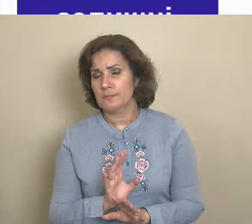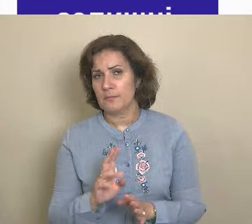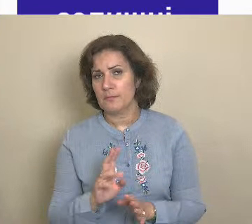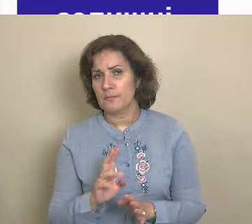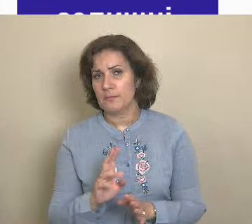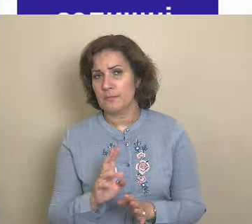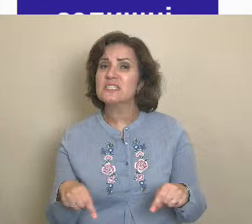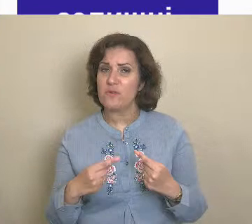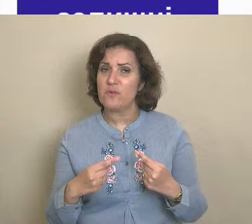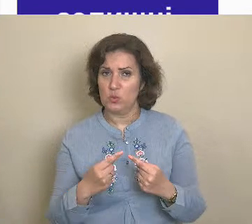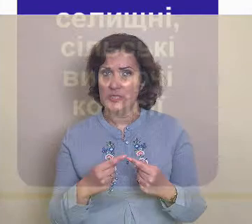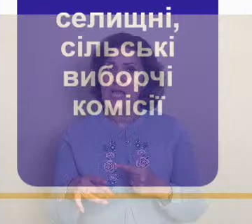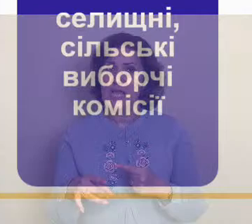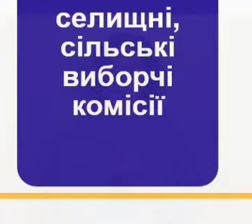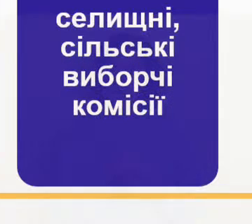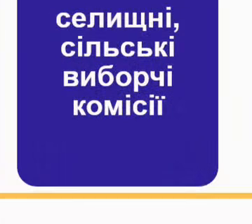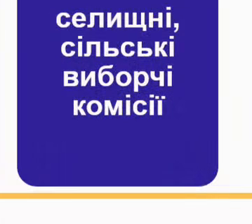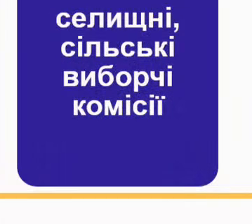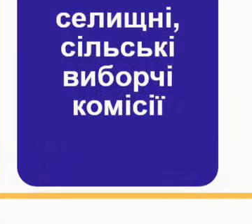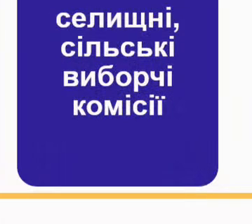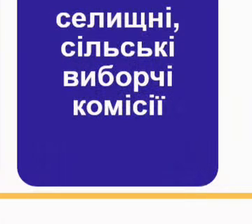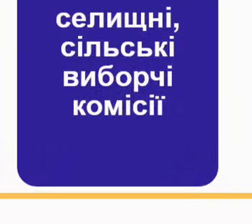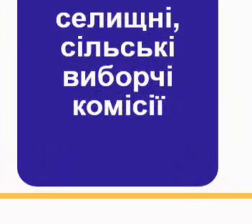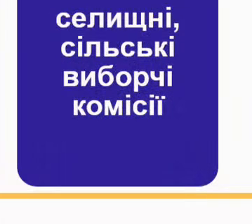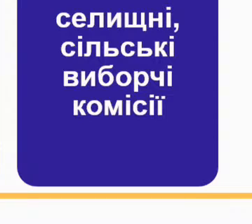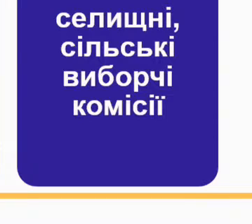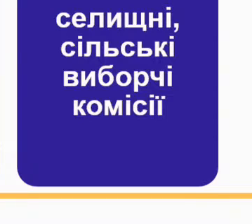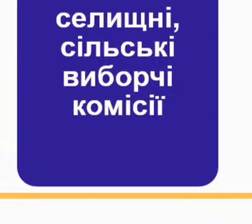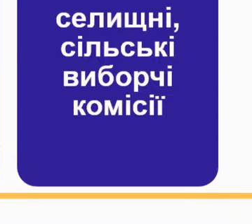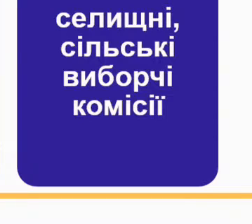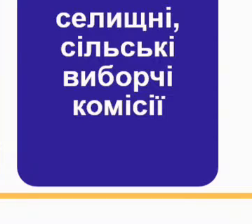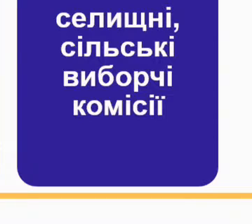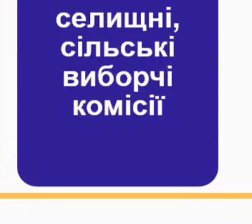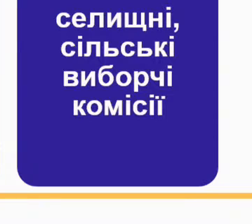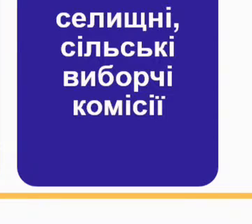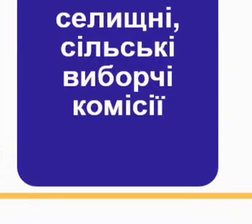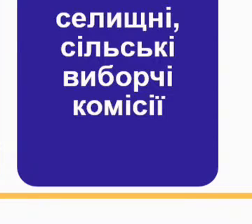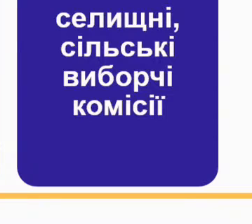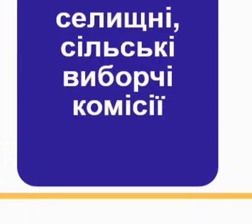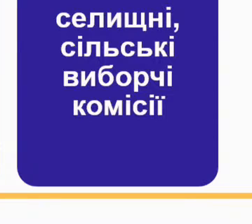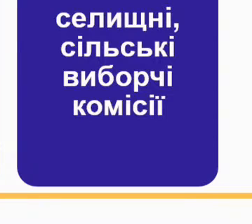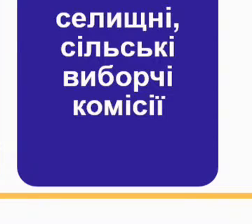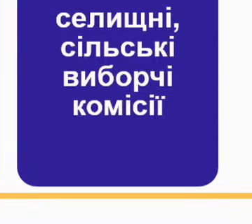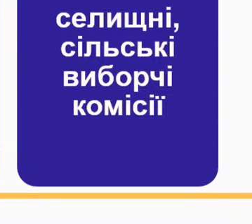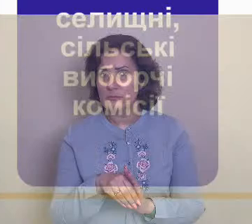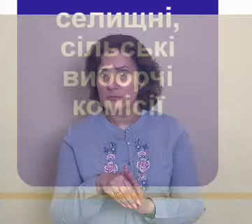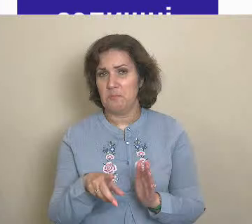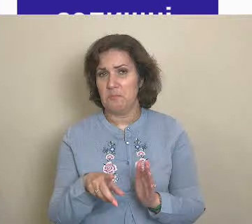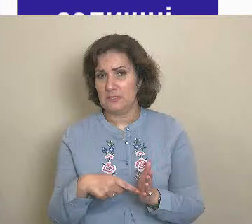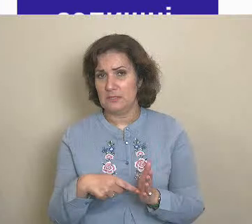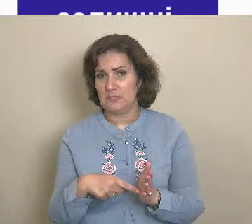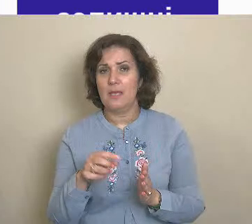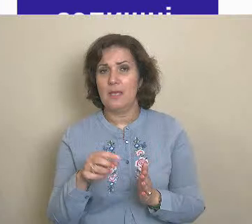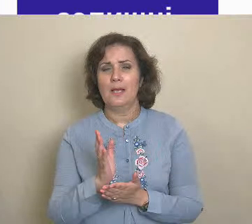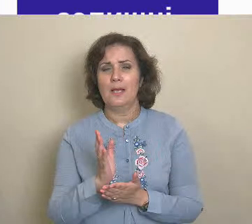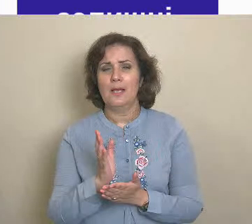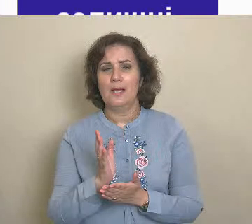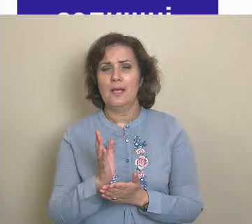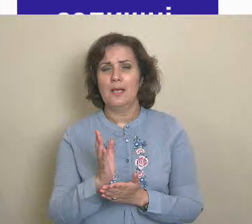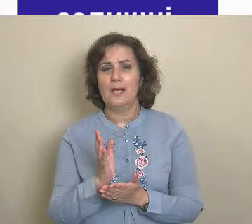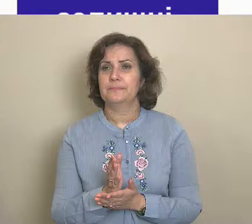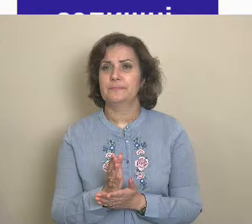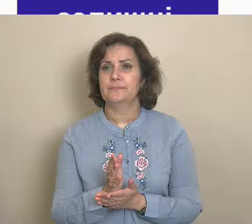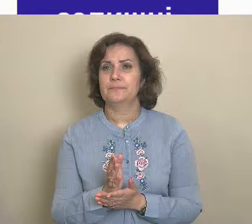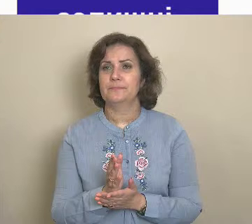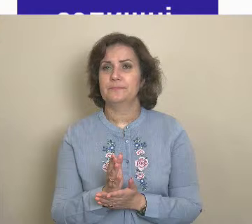cities with rayons? Rayons are only in those cities where there is rayon